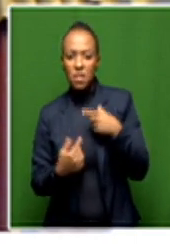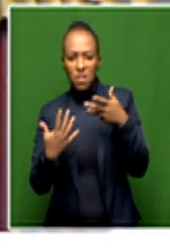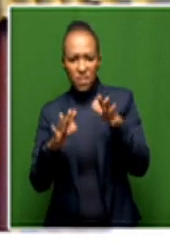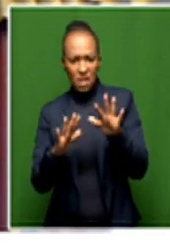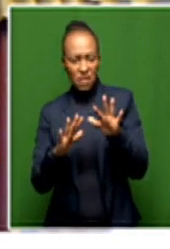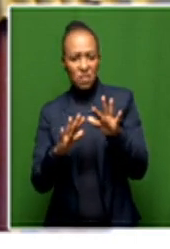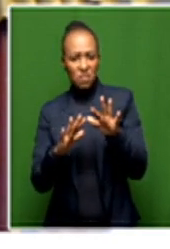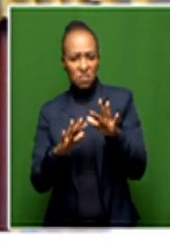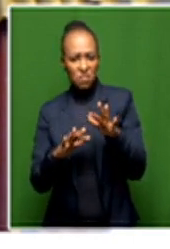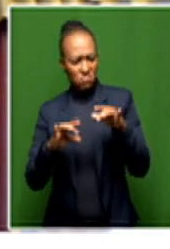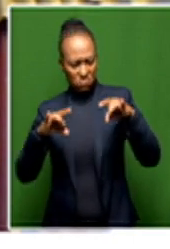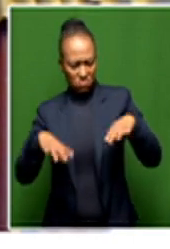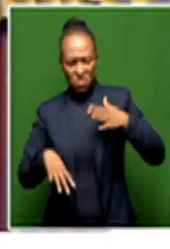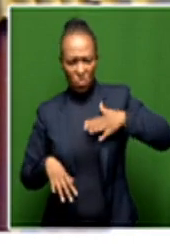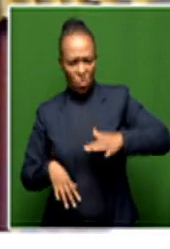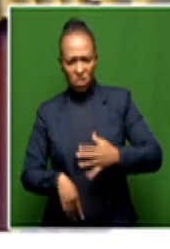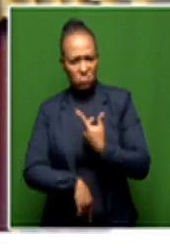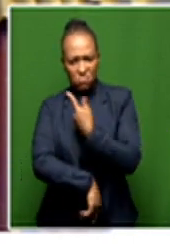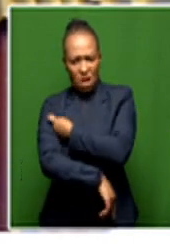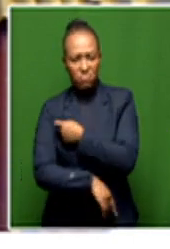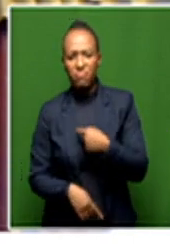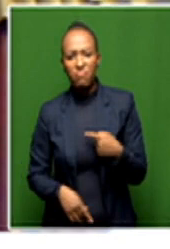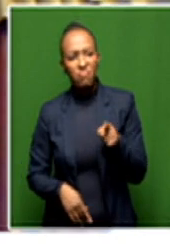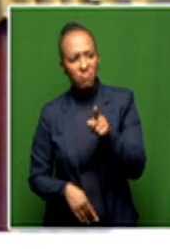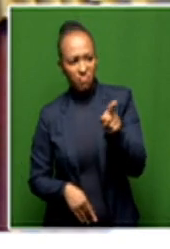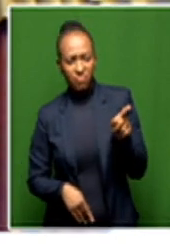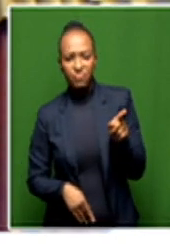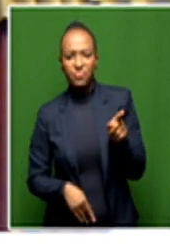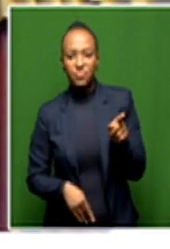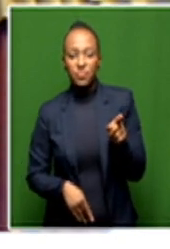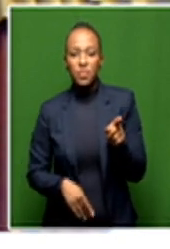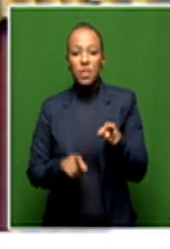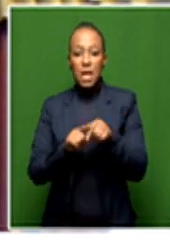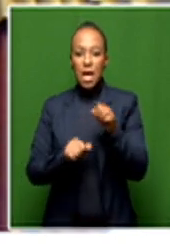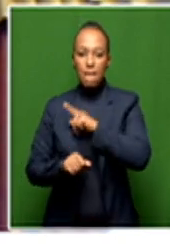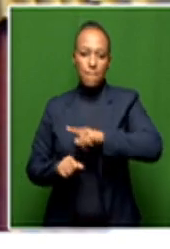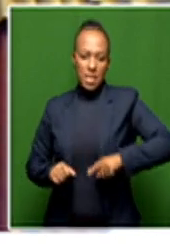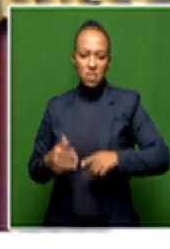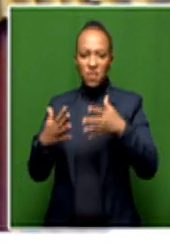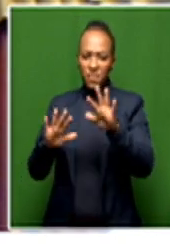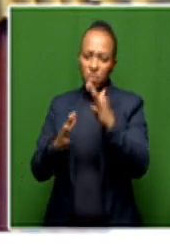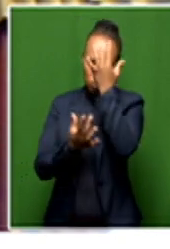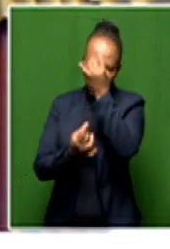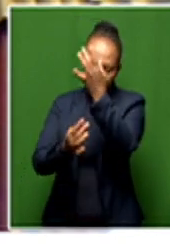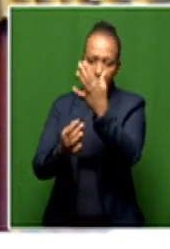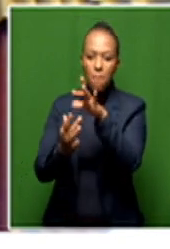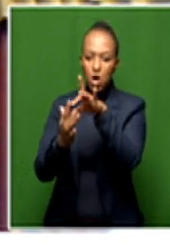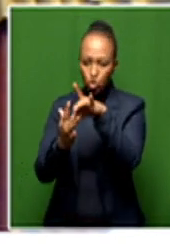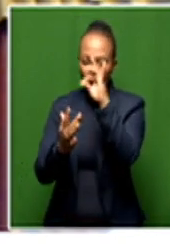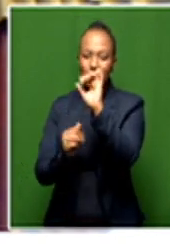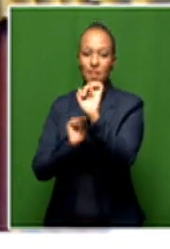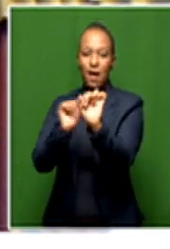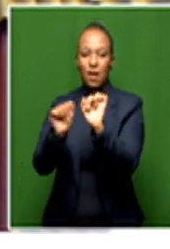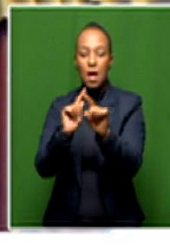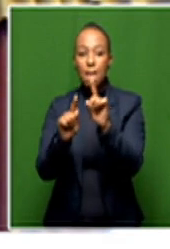stage doesn't really want to take the vaccine. And again, as the president said, it's their choice. But I also had